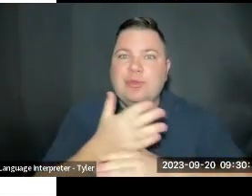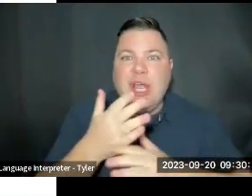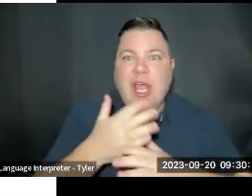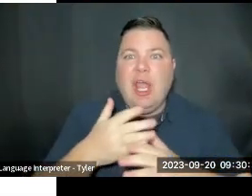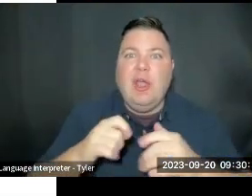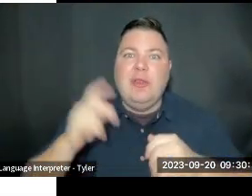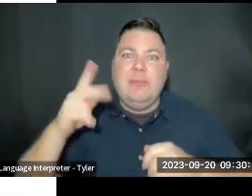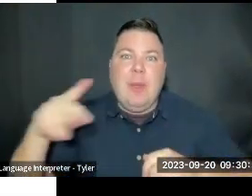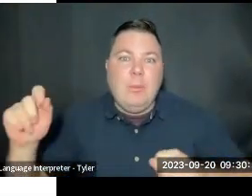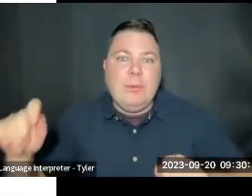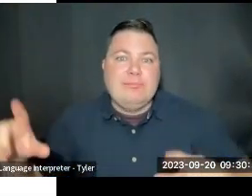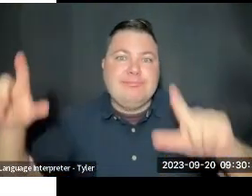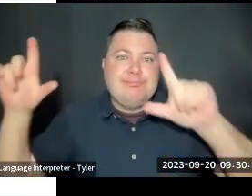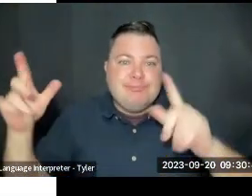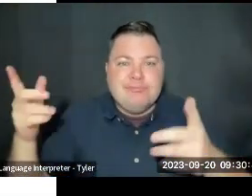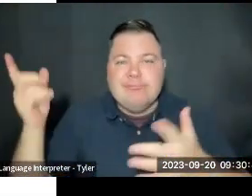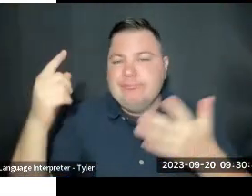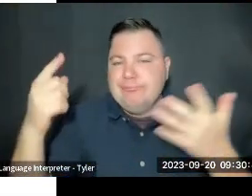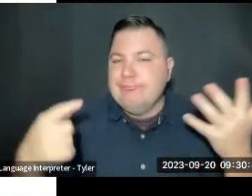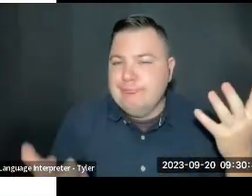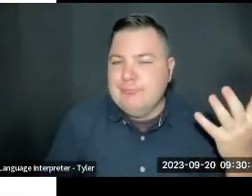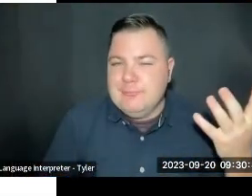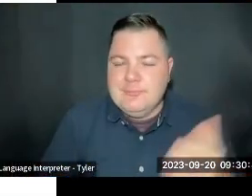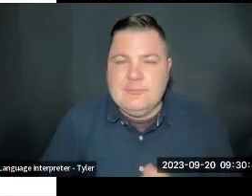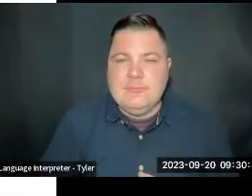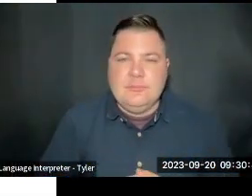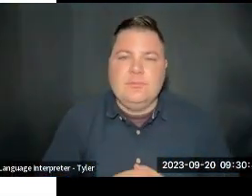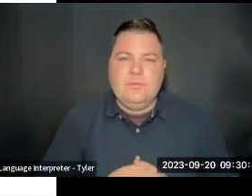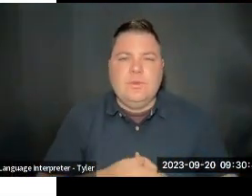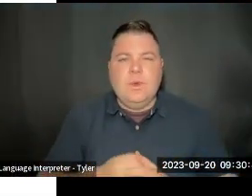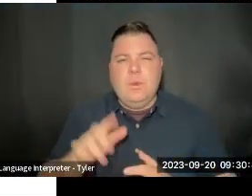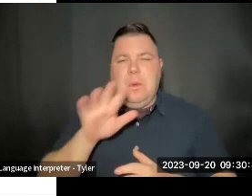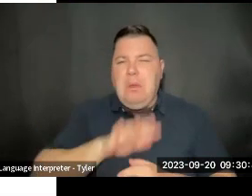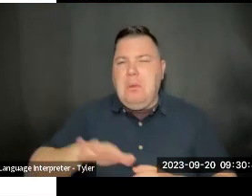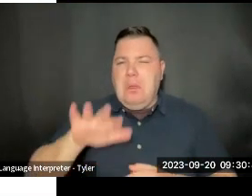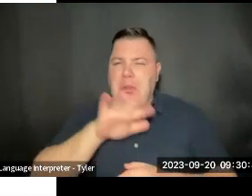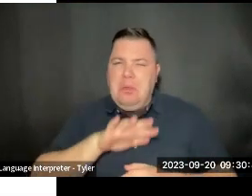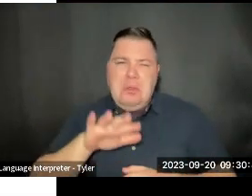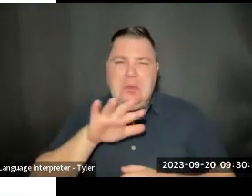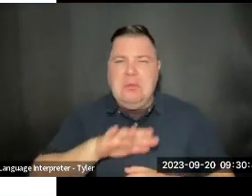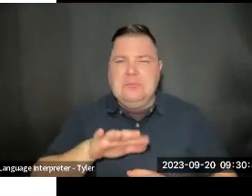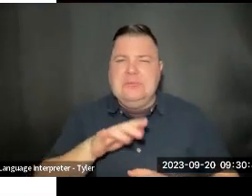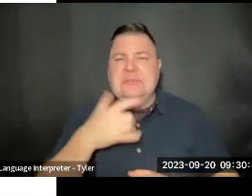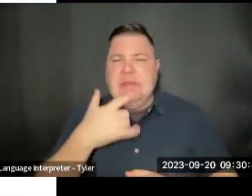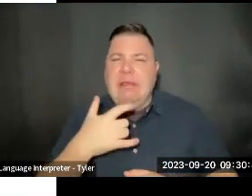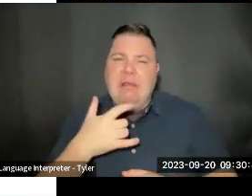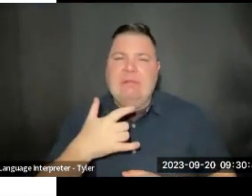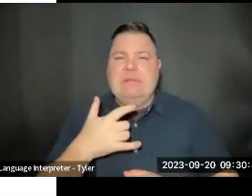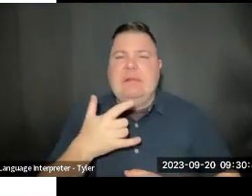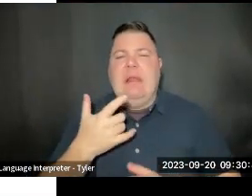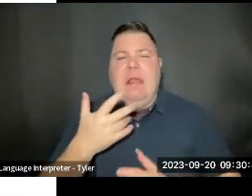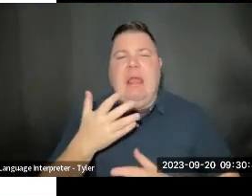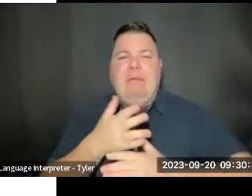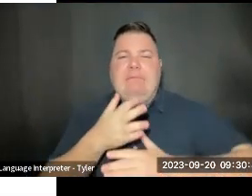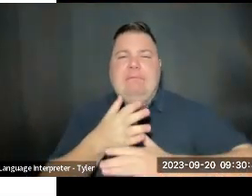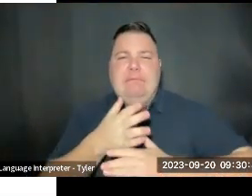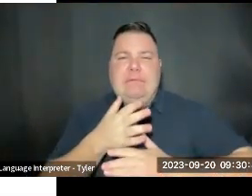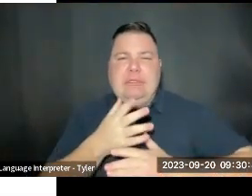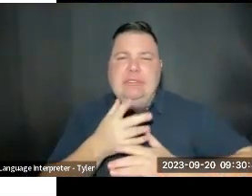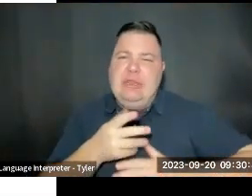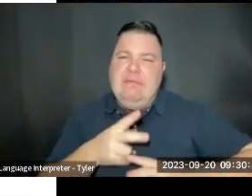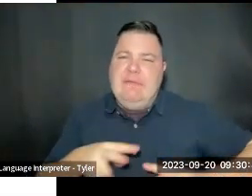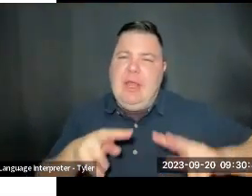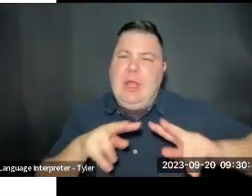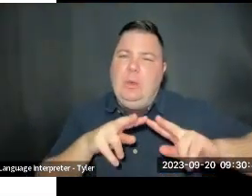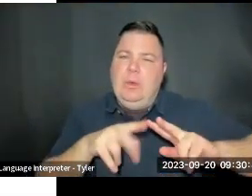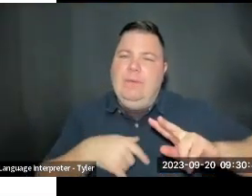your participants. And so we roundabout say that the value of